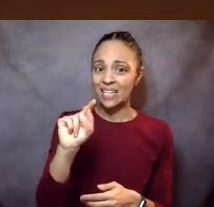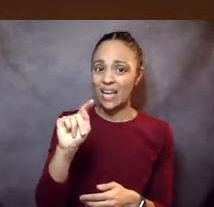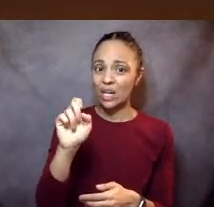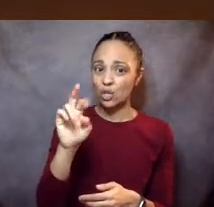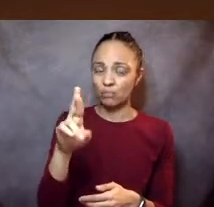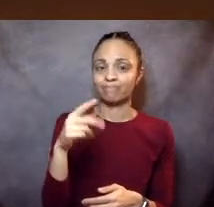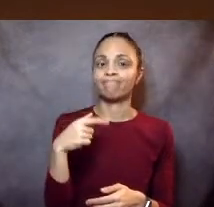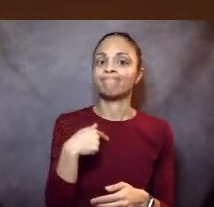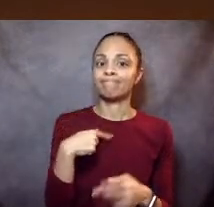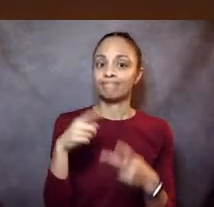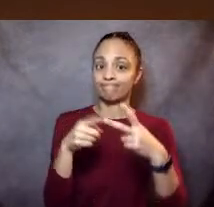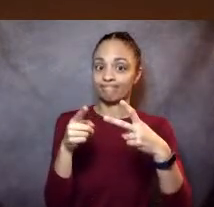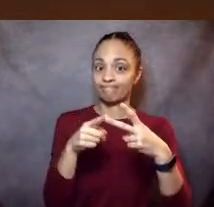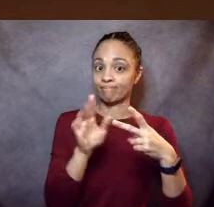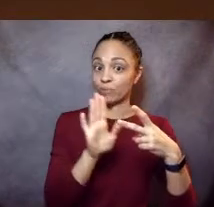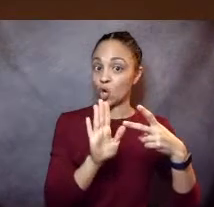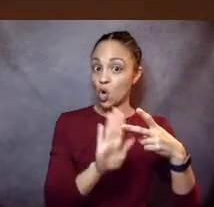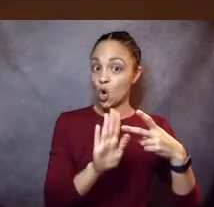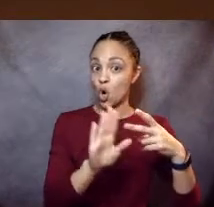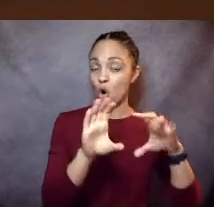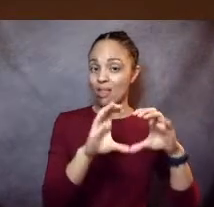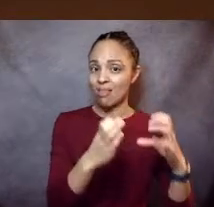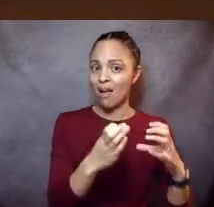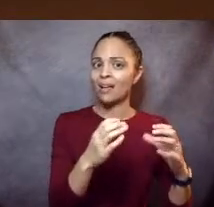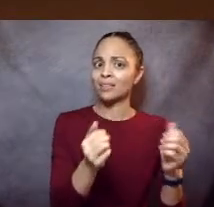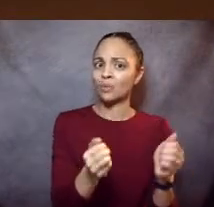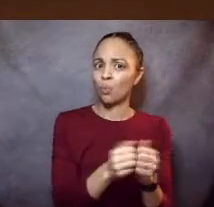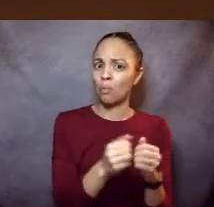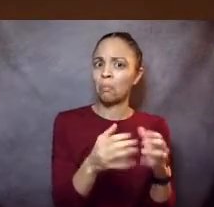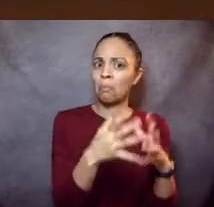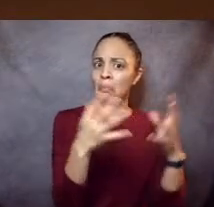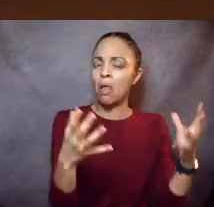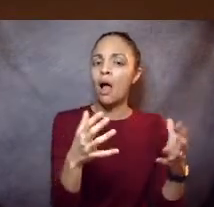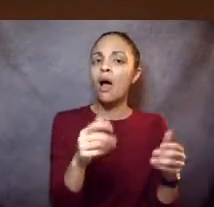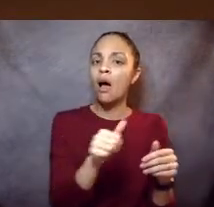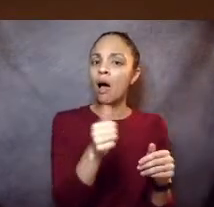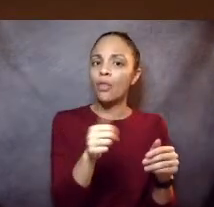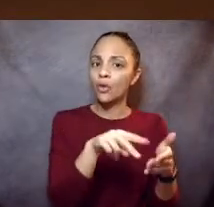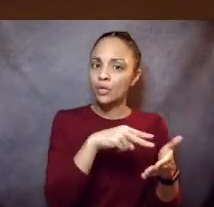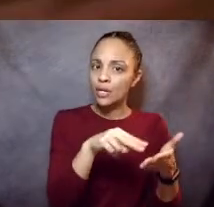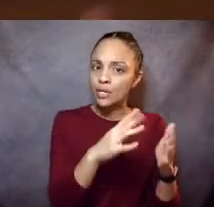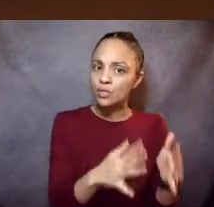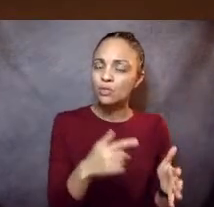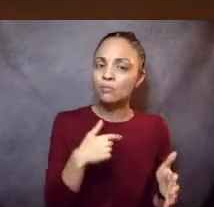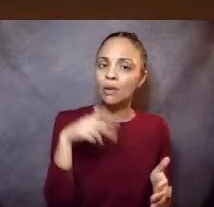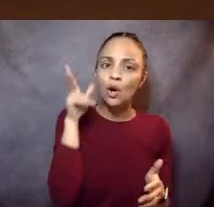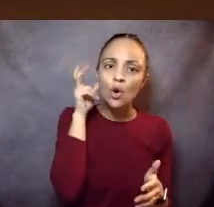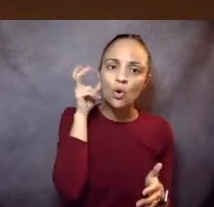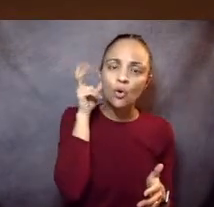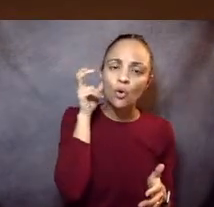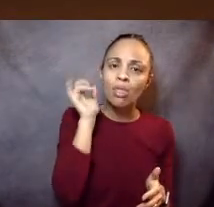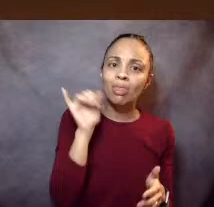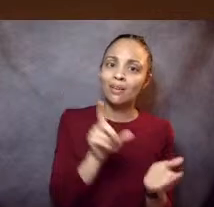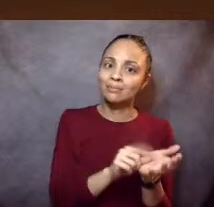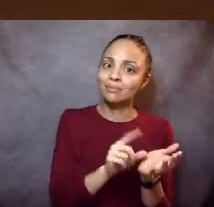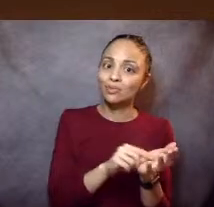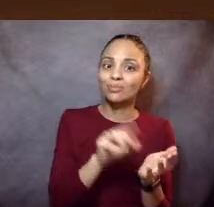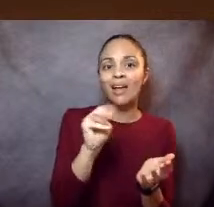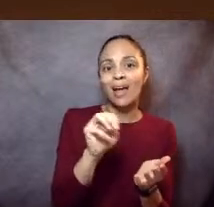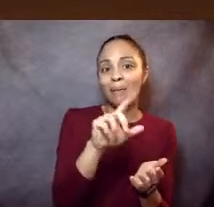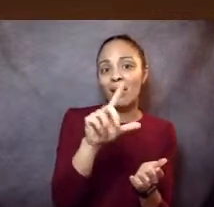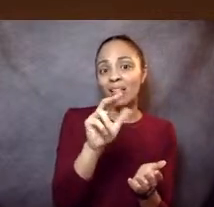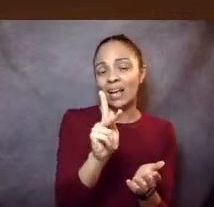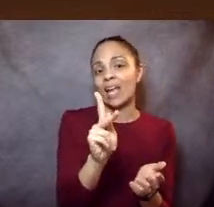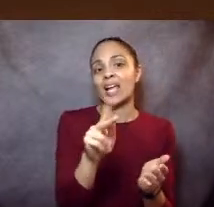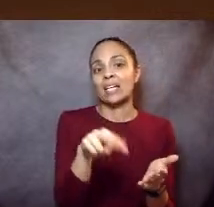Hill's class with a whole bunch of other, you know, like sister dancers. And all the Black dancers ran to one side of the room